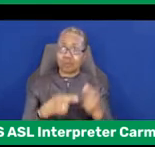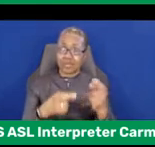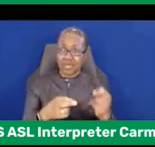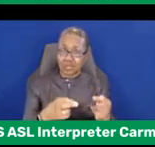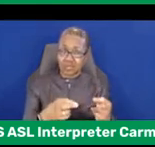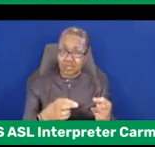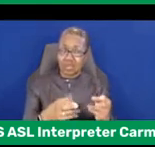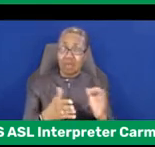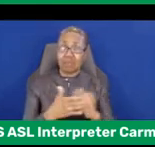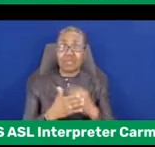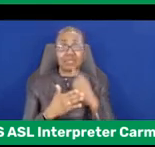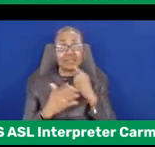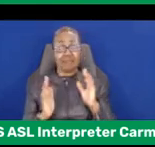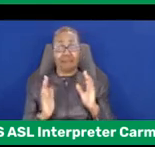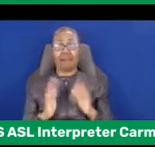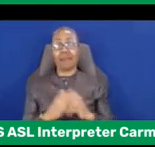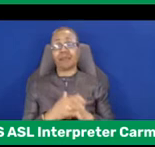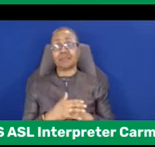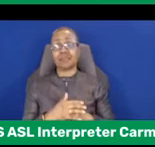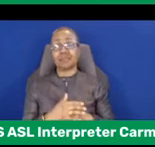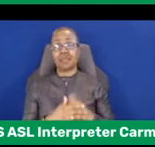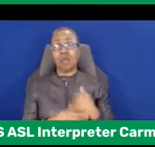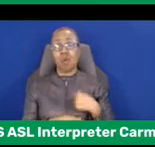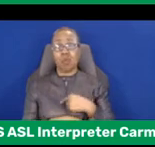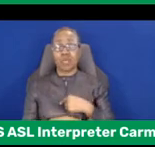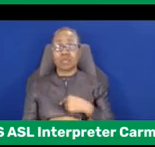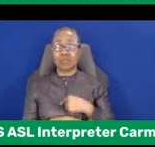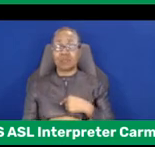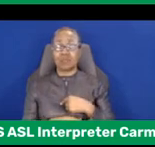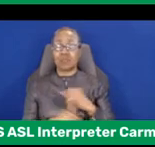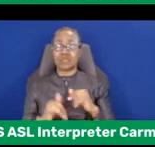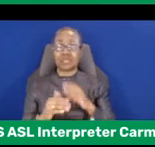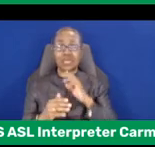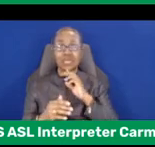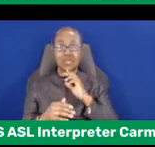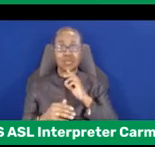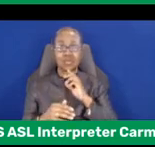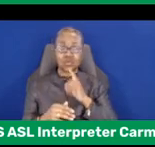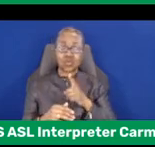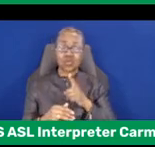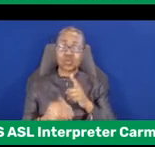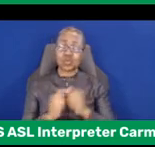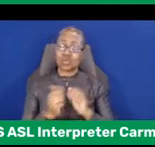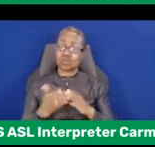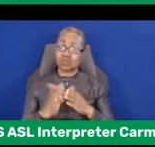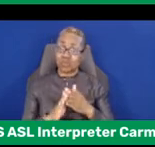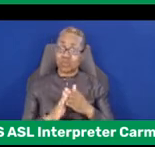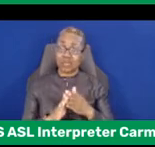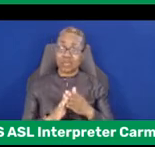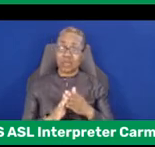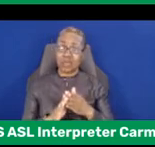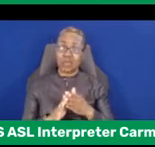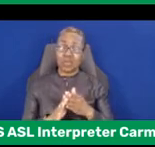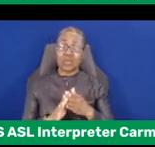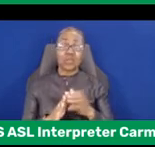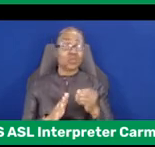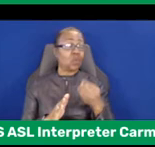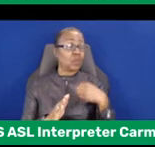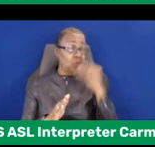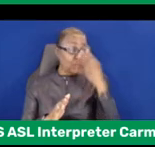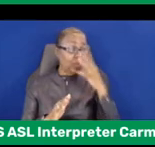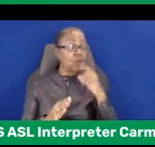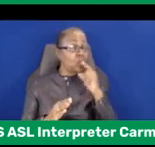said, we are going to stay true to our community, and we don't care who that means we talk to. That might change the tenor